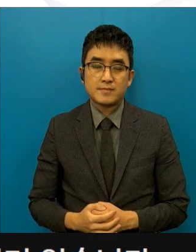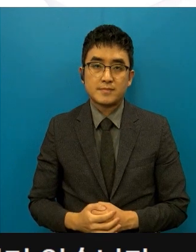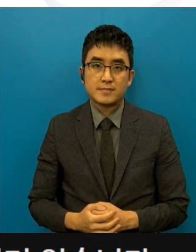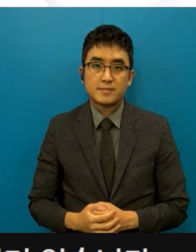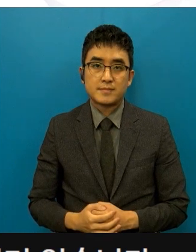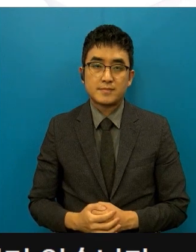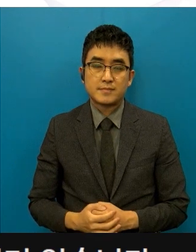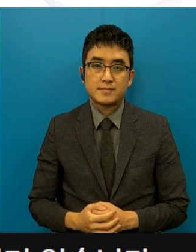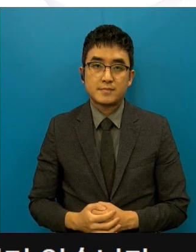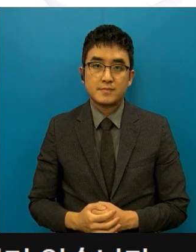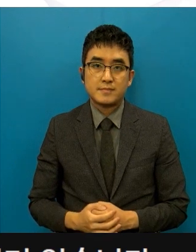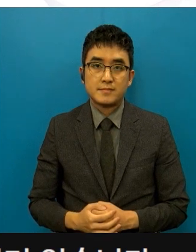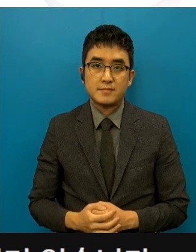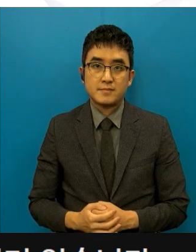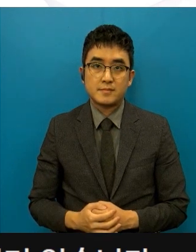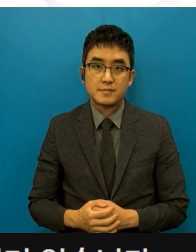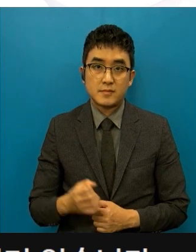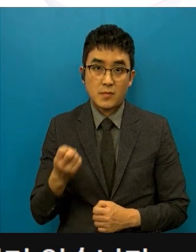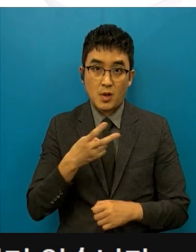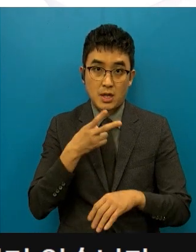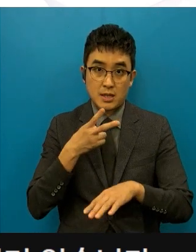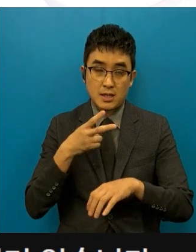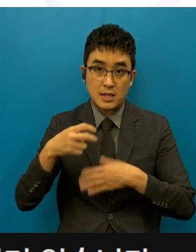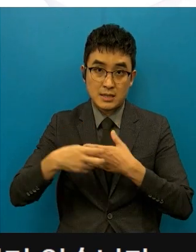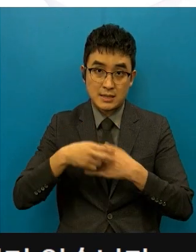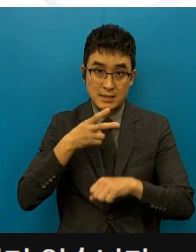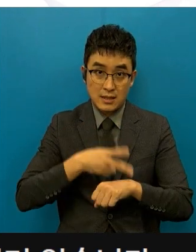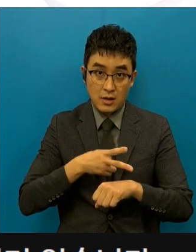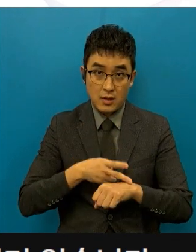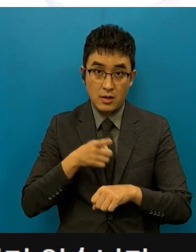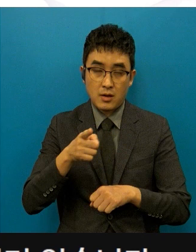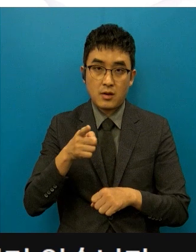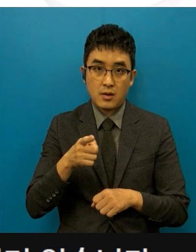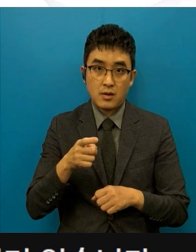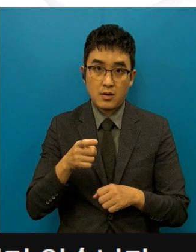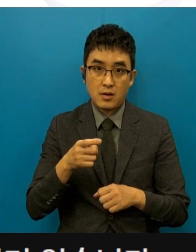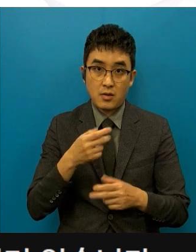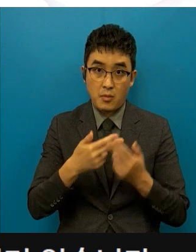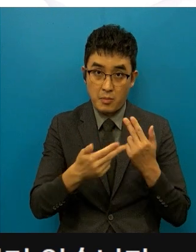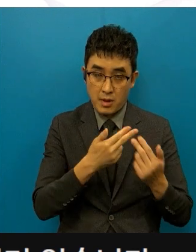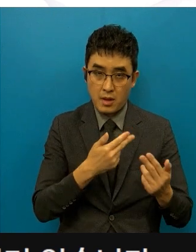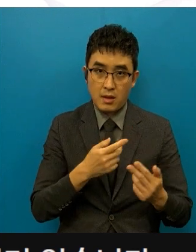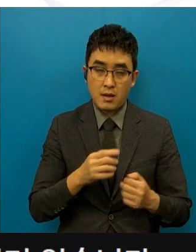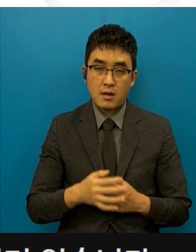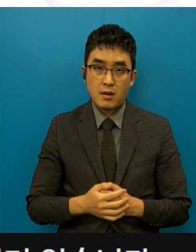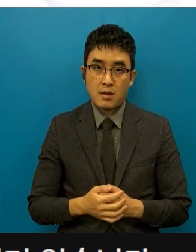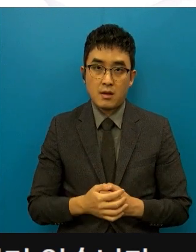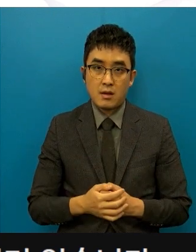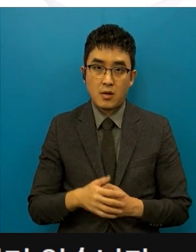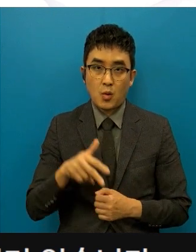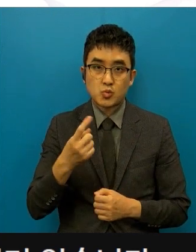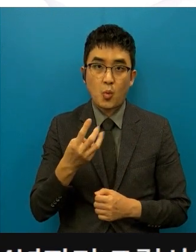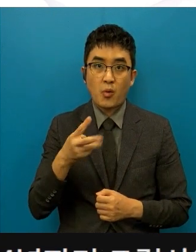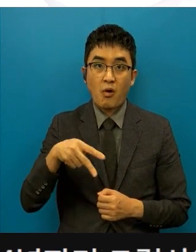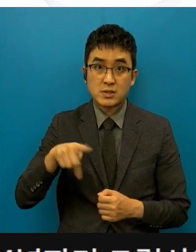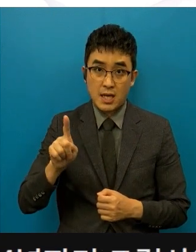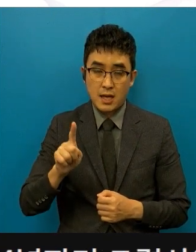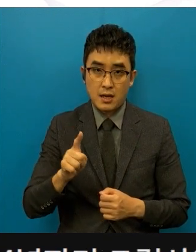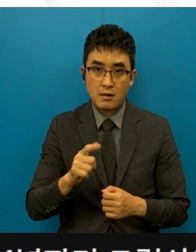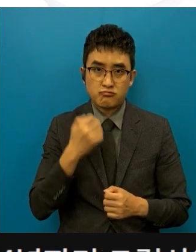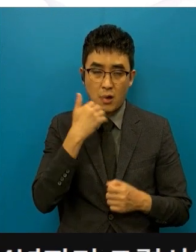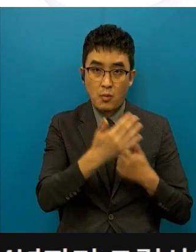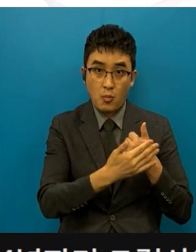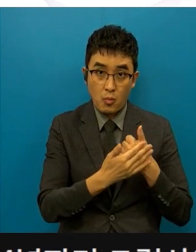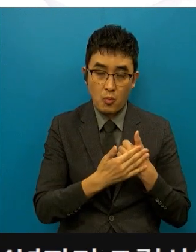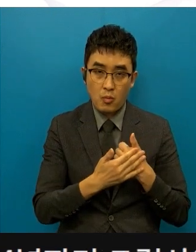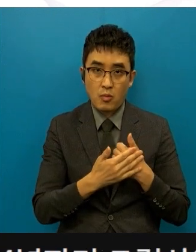suicide even until 2004, almost 14 years. Assisted suicide had already been practiced,